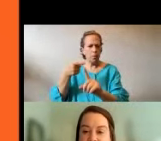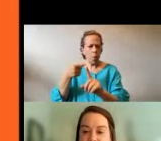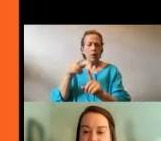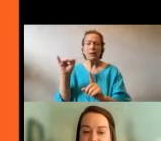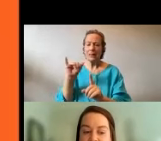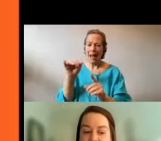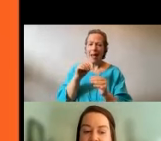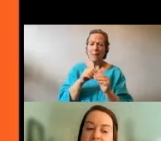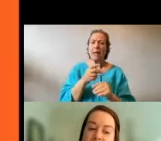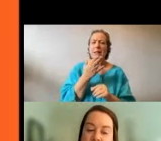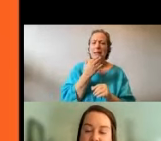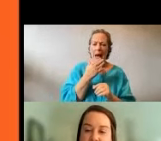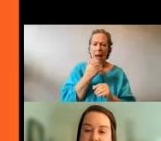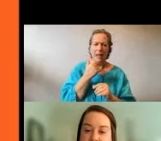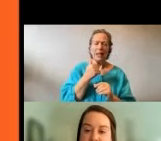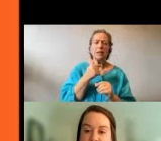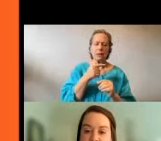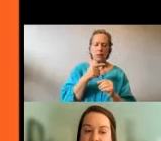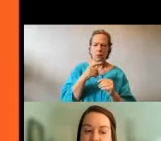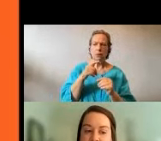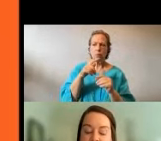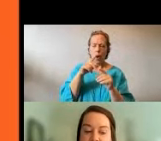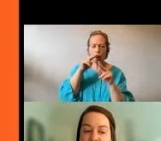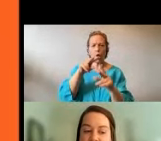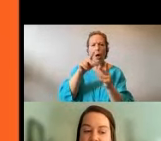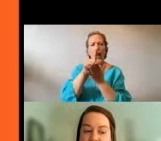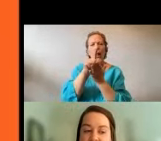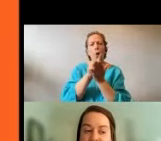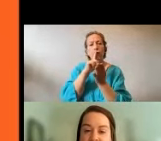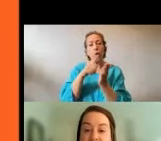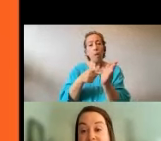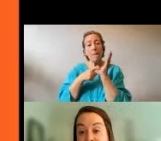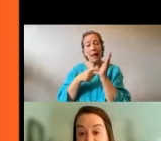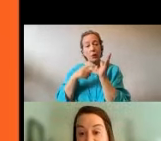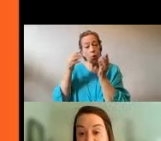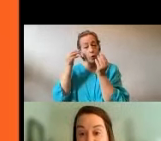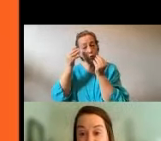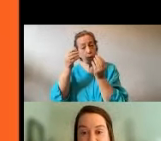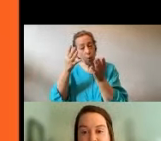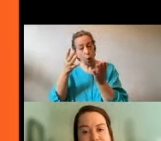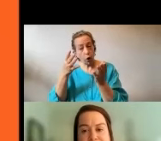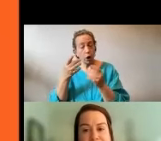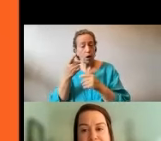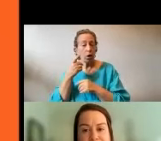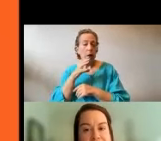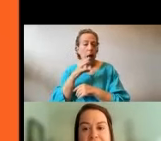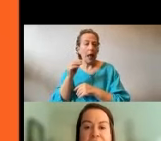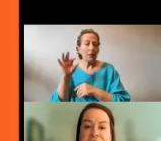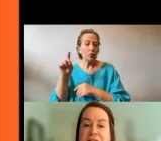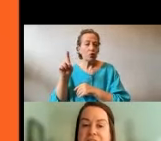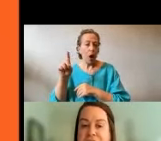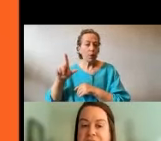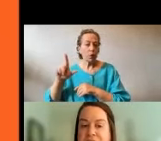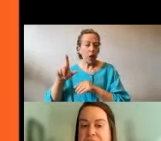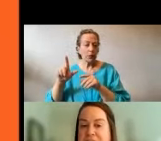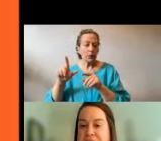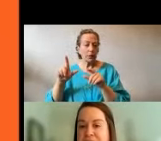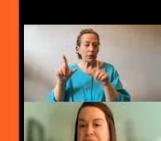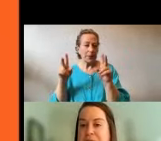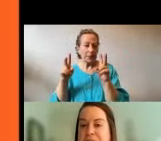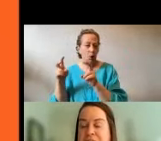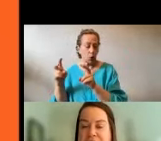that sought to require mandatory reporting by providers for driver's license issues. So it comes up in a lot of different